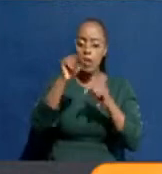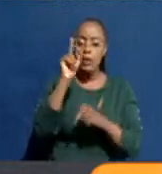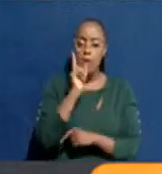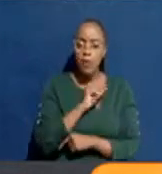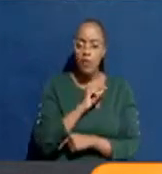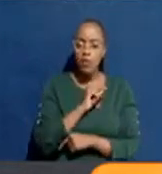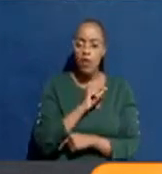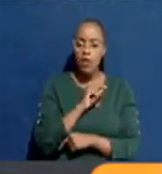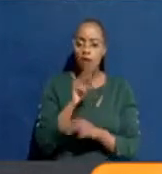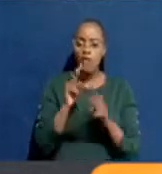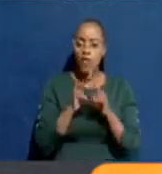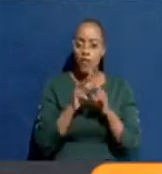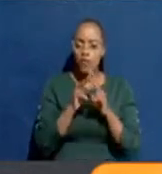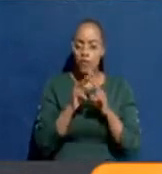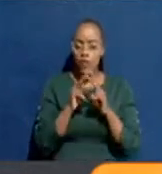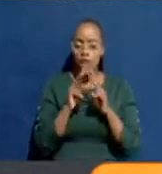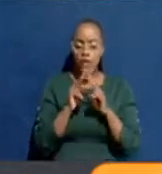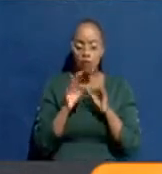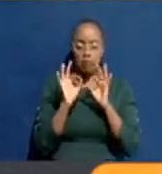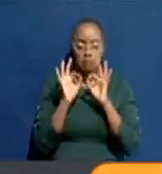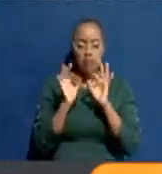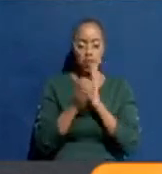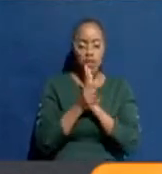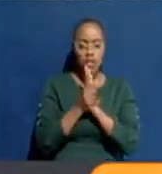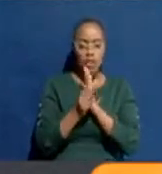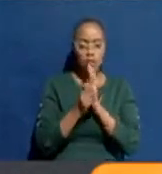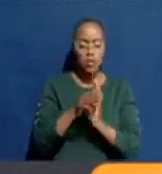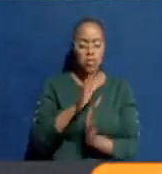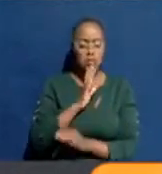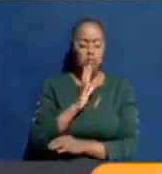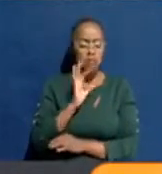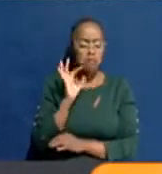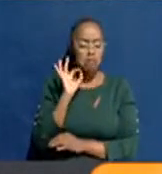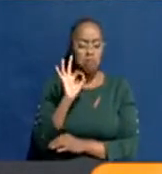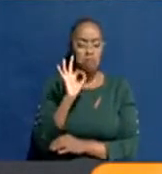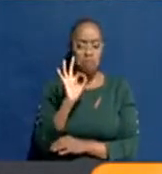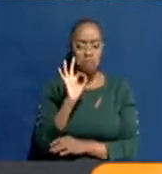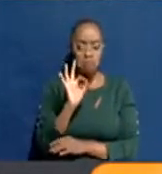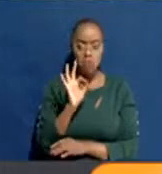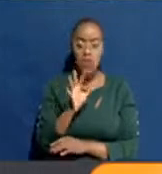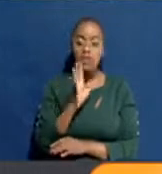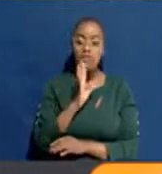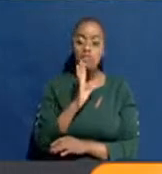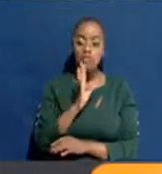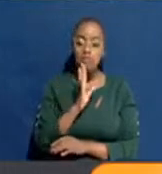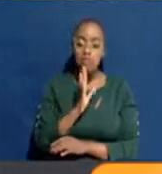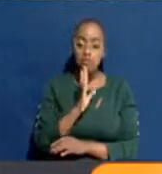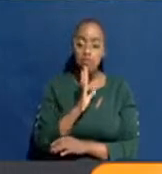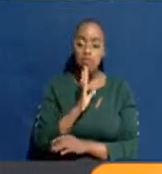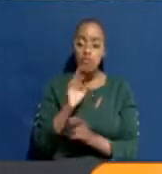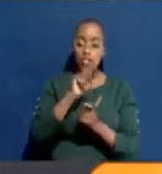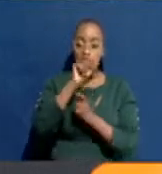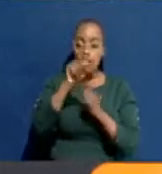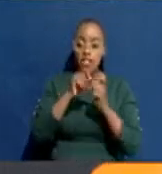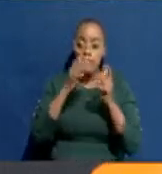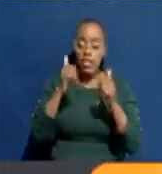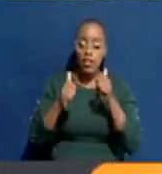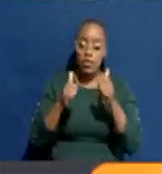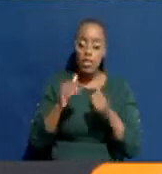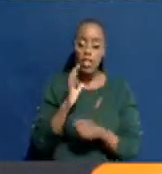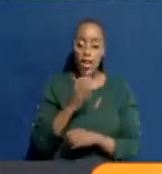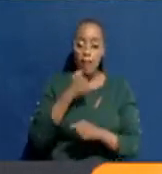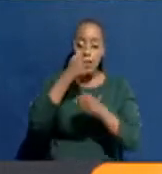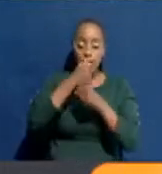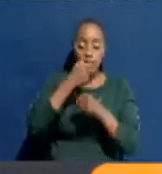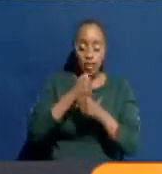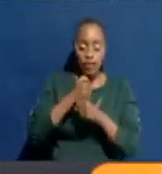One of a very pronounced expert, who was very eloquent, actually spoke for the exact thing the committee did. Mm-hmm. So